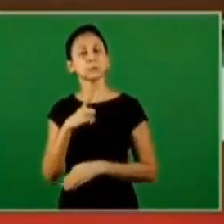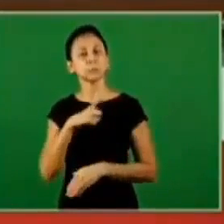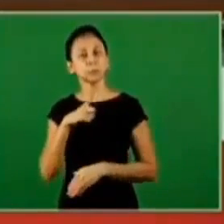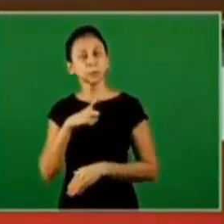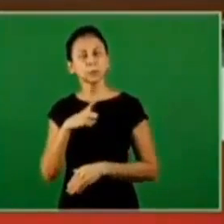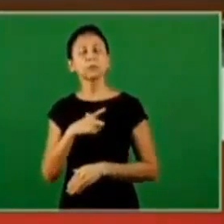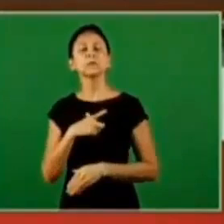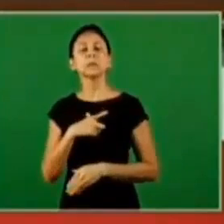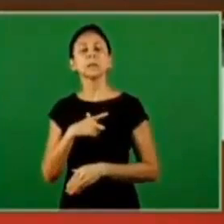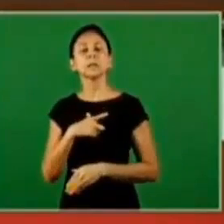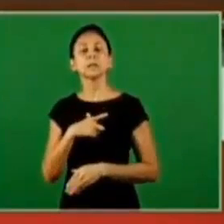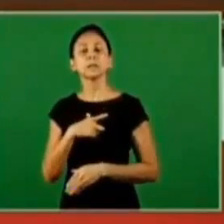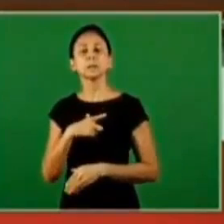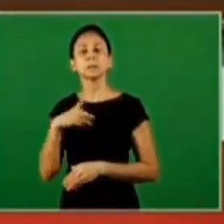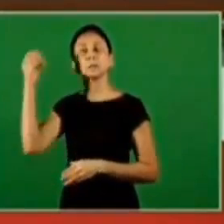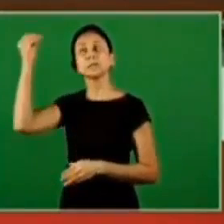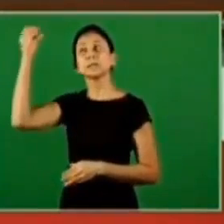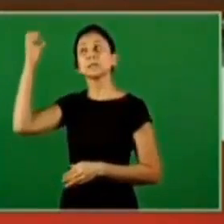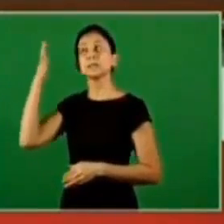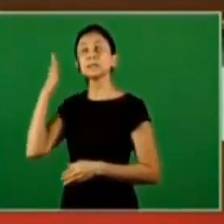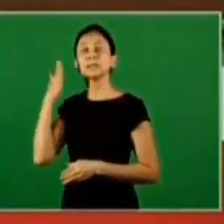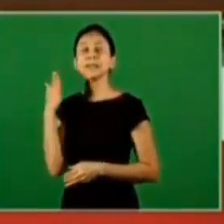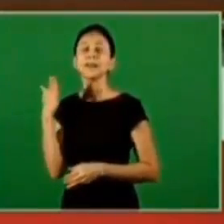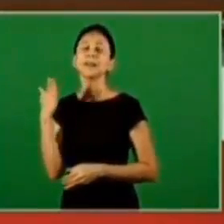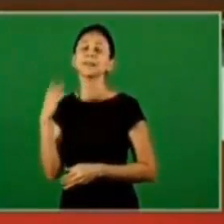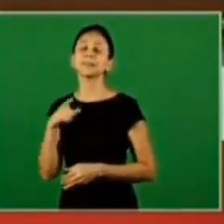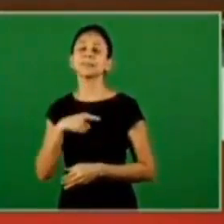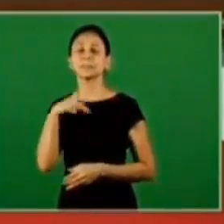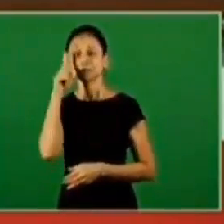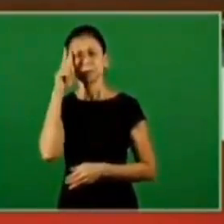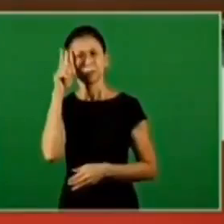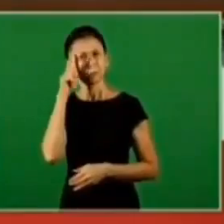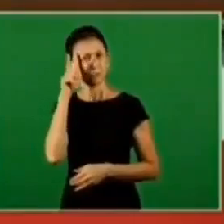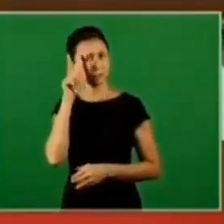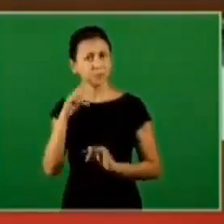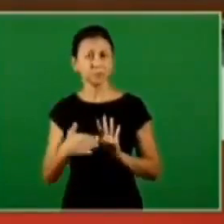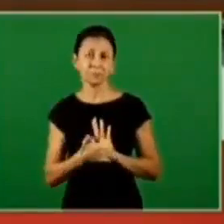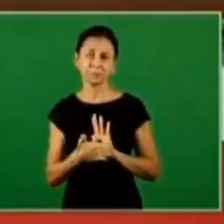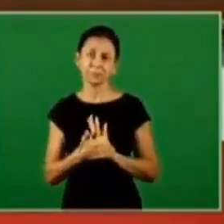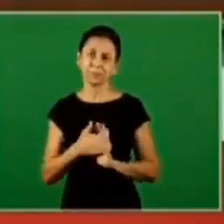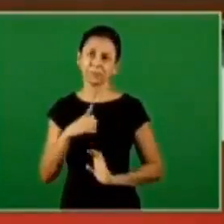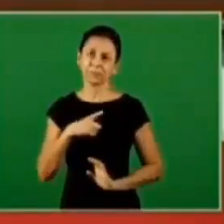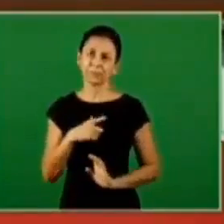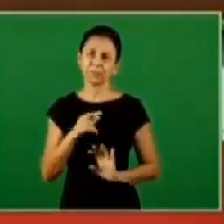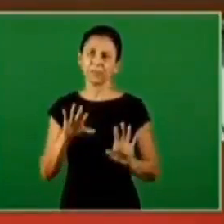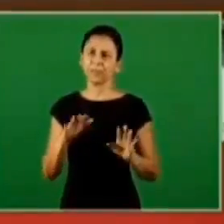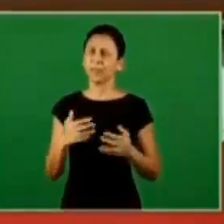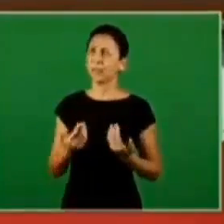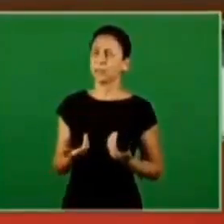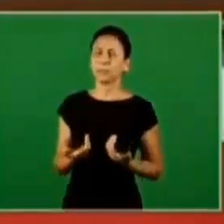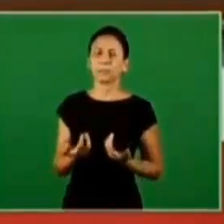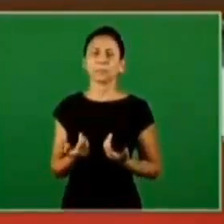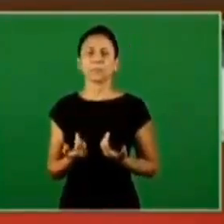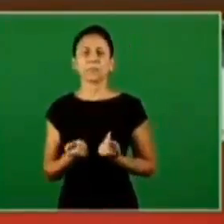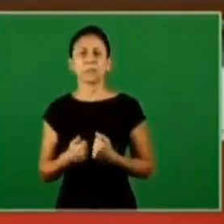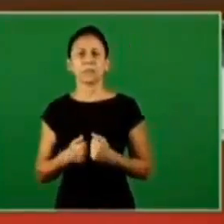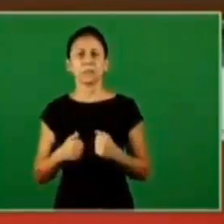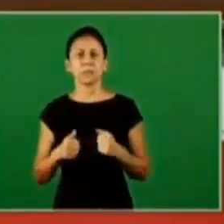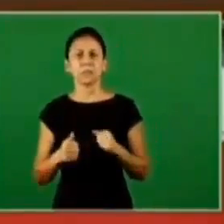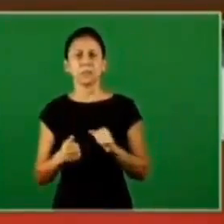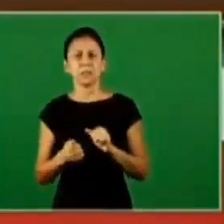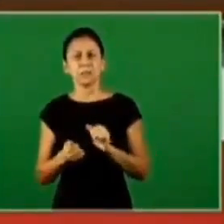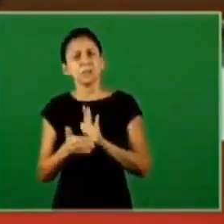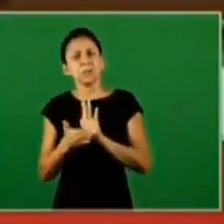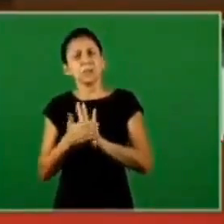place, has its altar, has a source, has a history. So you might say, oh, but this song